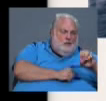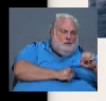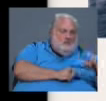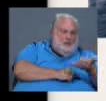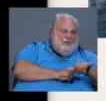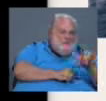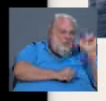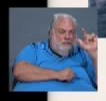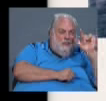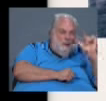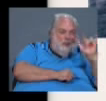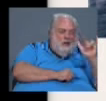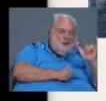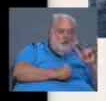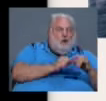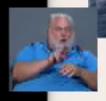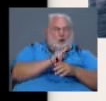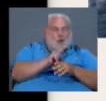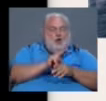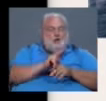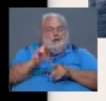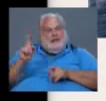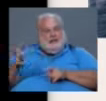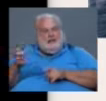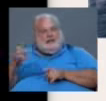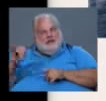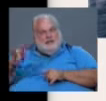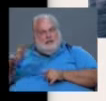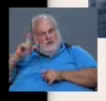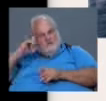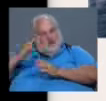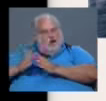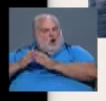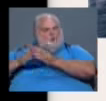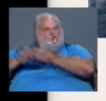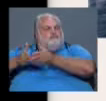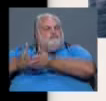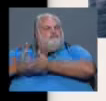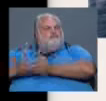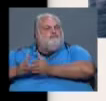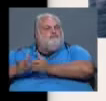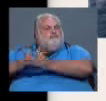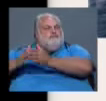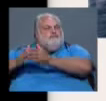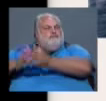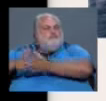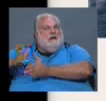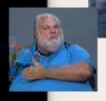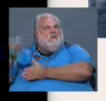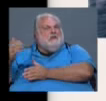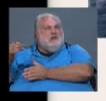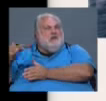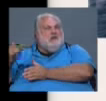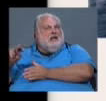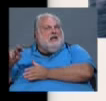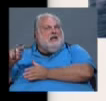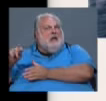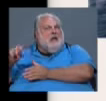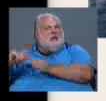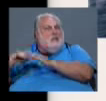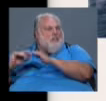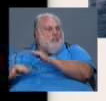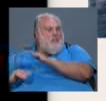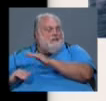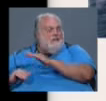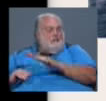777. And so we will use primarily the diesel engines for cruising at speeds of roughly 15 knots and less. And then when we want to